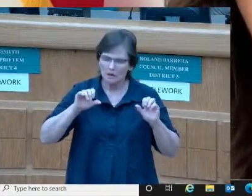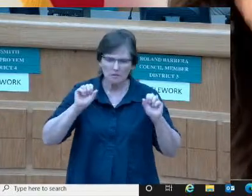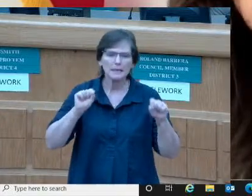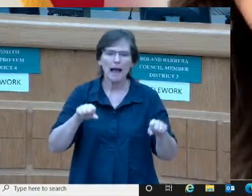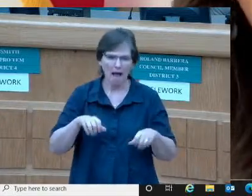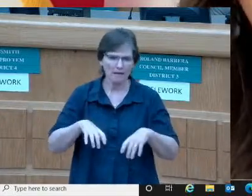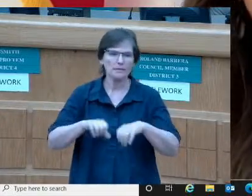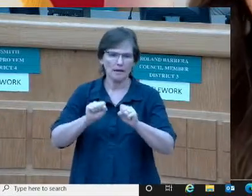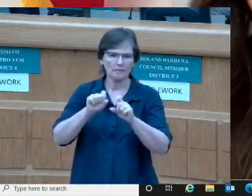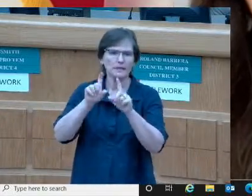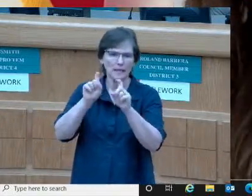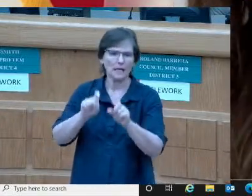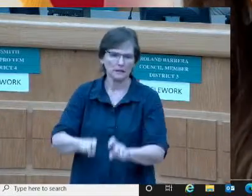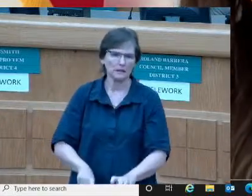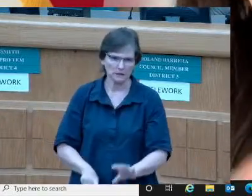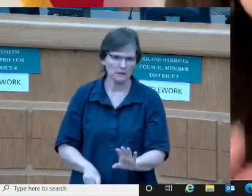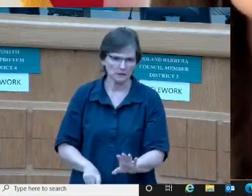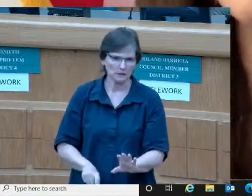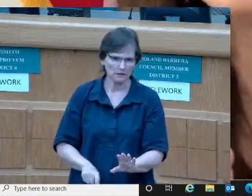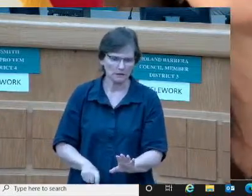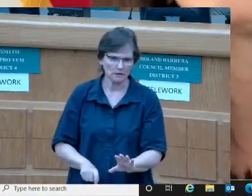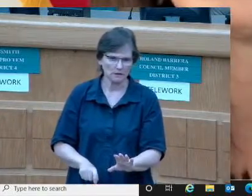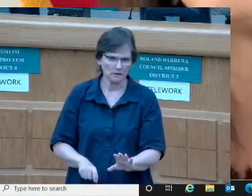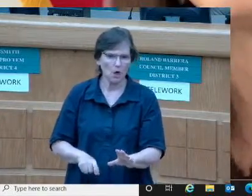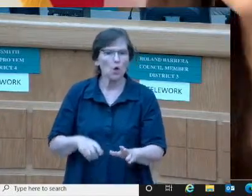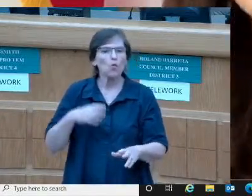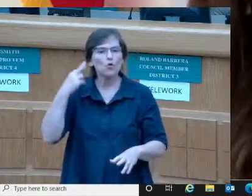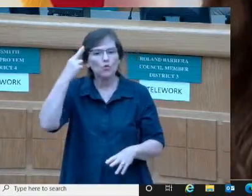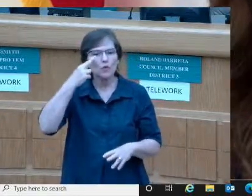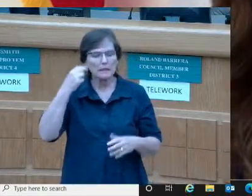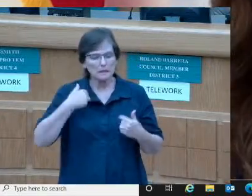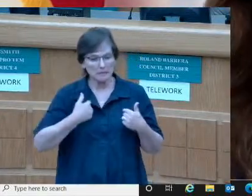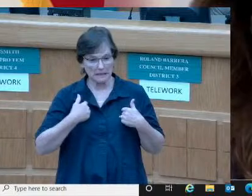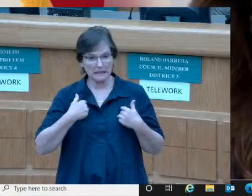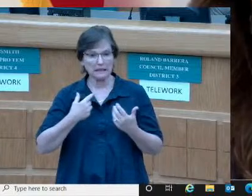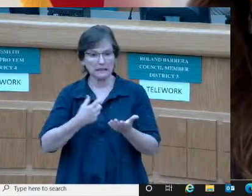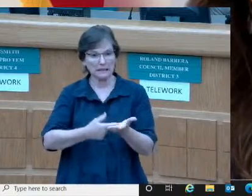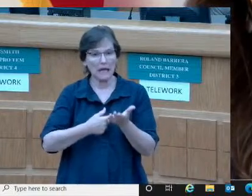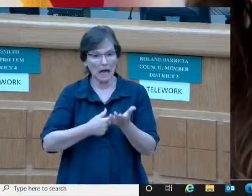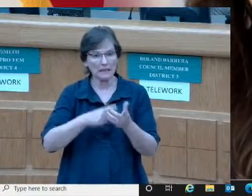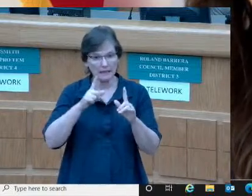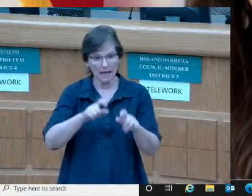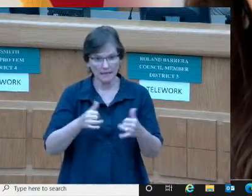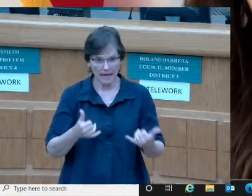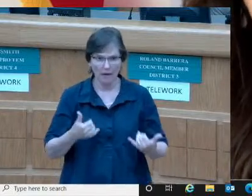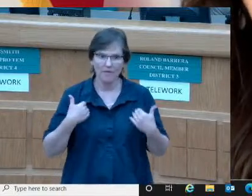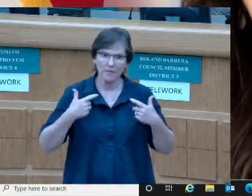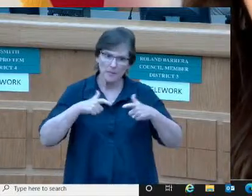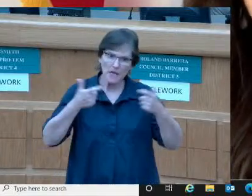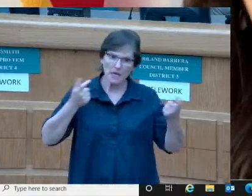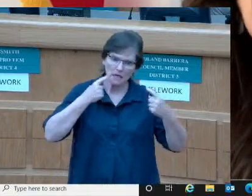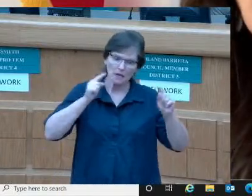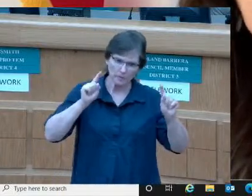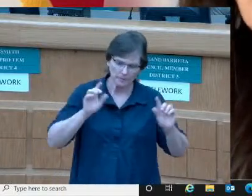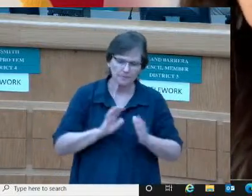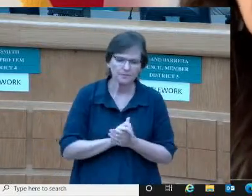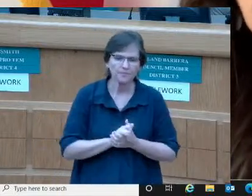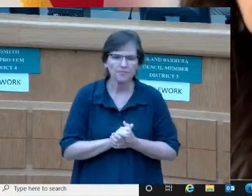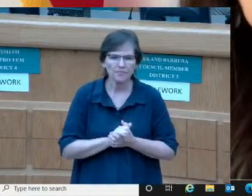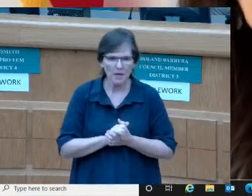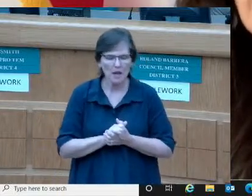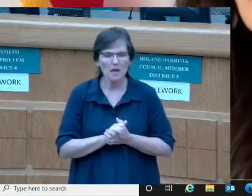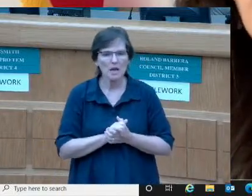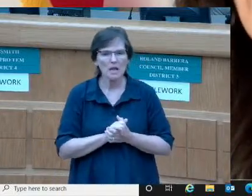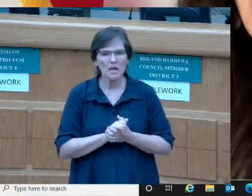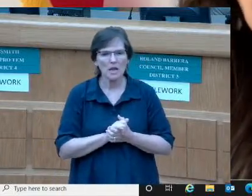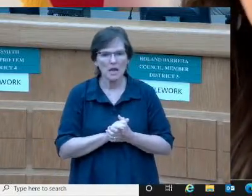in fact, the whole purpose of me talking about testing is leading up to this big moment. Okay, so here it is. The big moment is this,